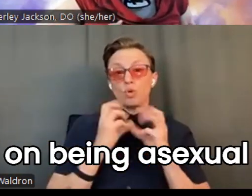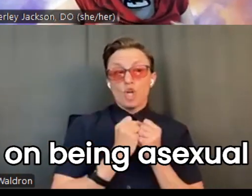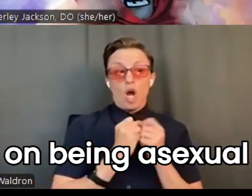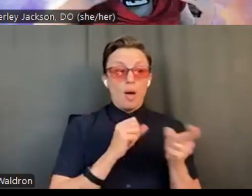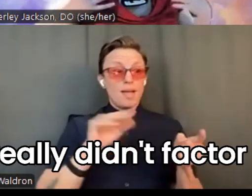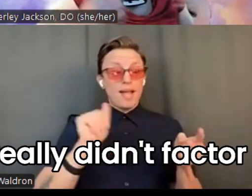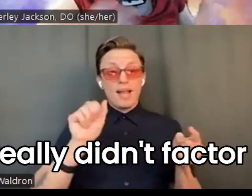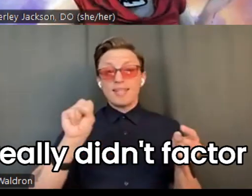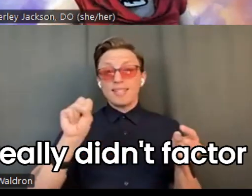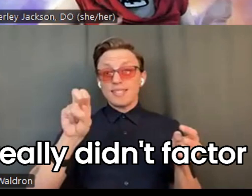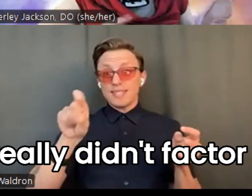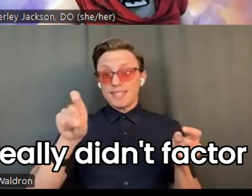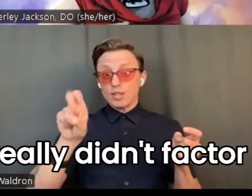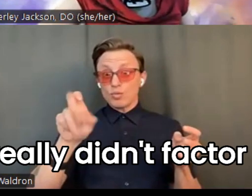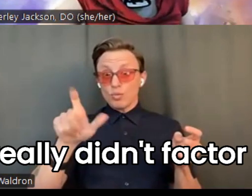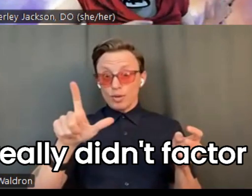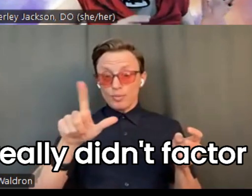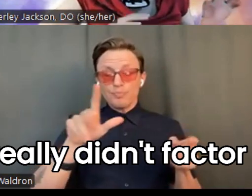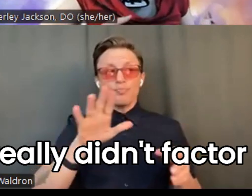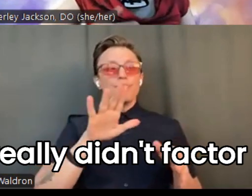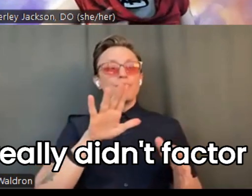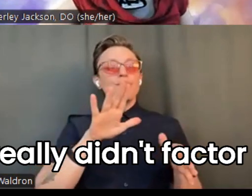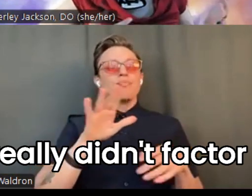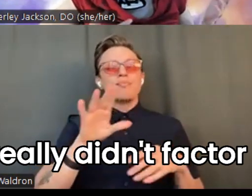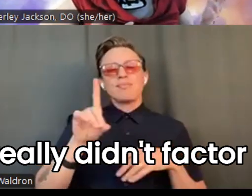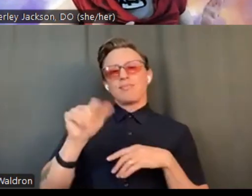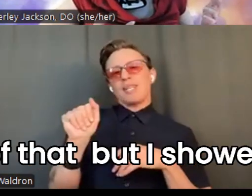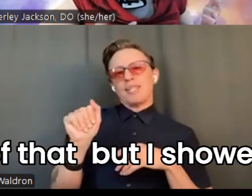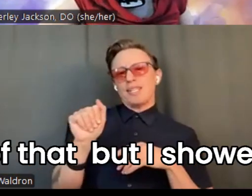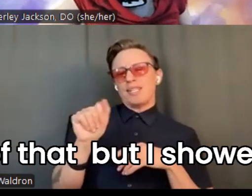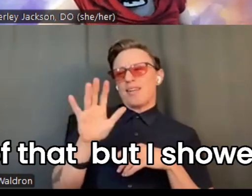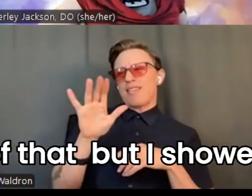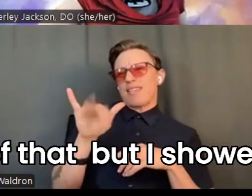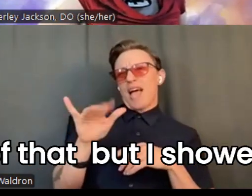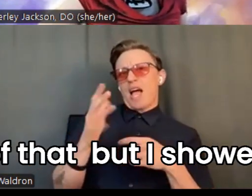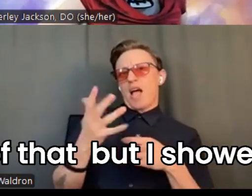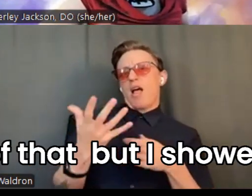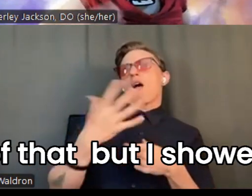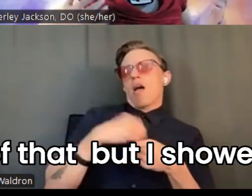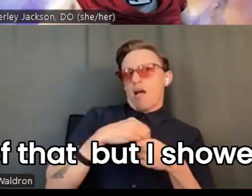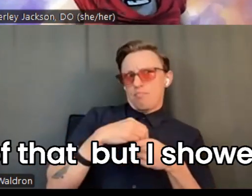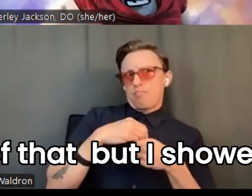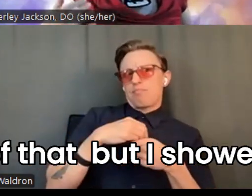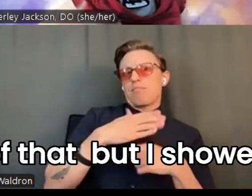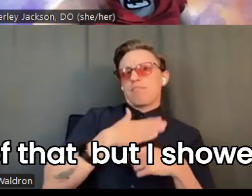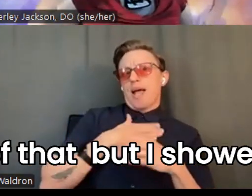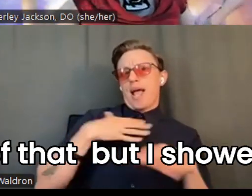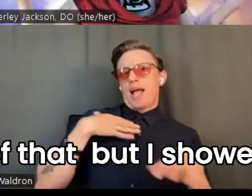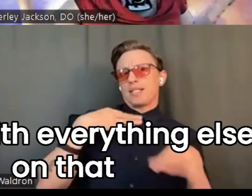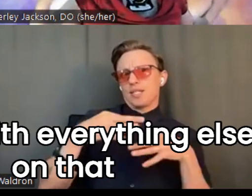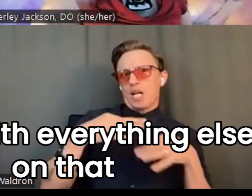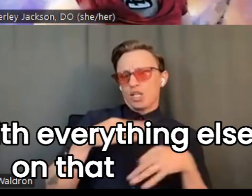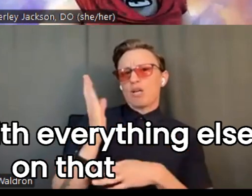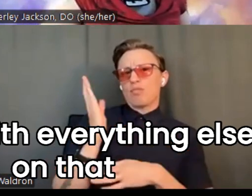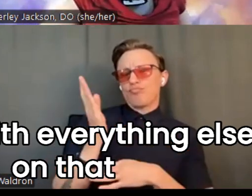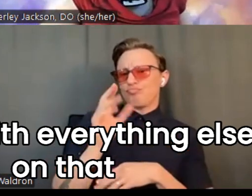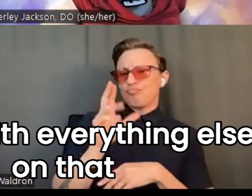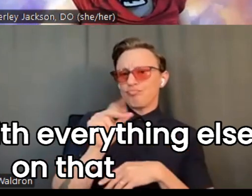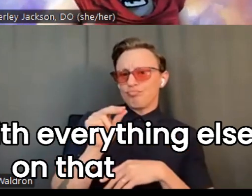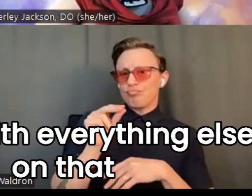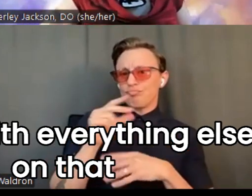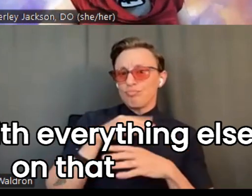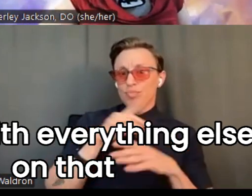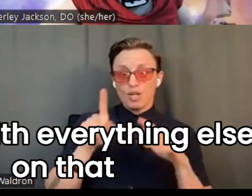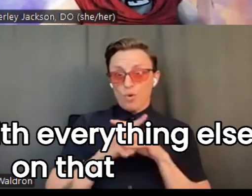asexual, like disability really didn't factor into my discussion of that. But I showed up on my wheelchair with